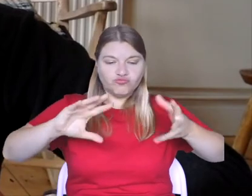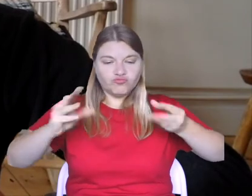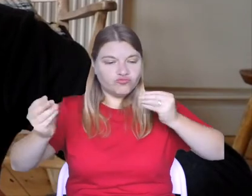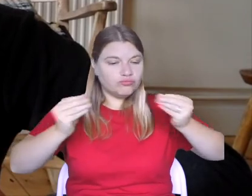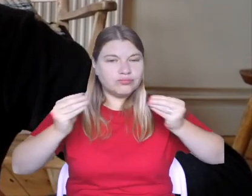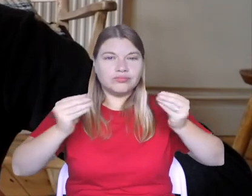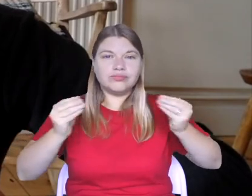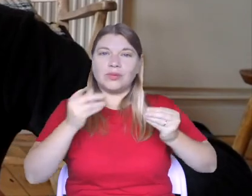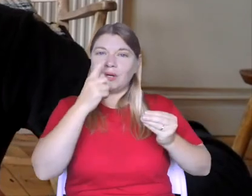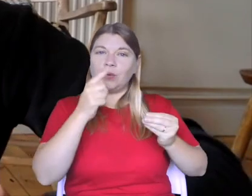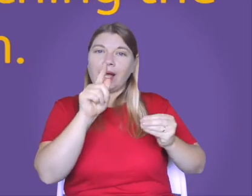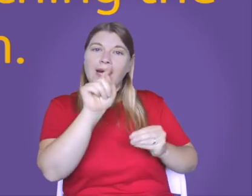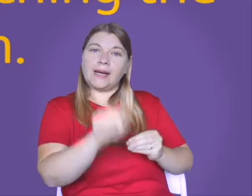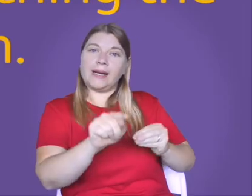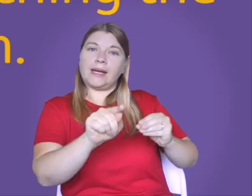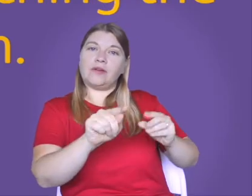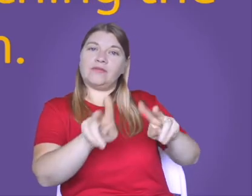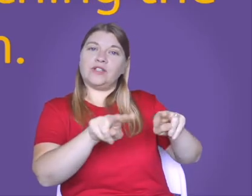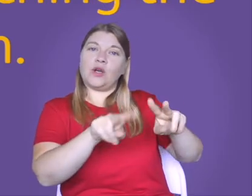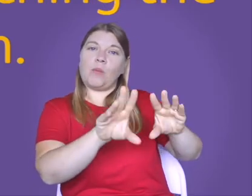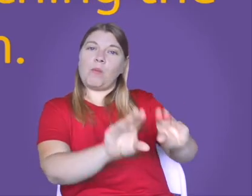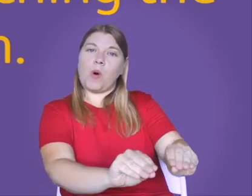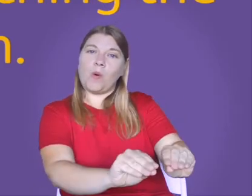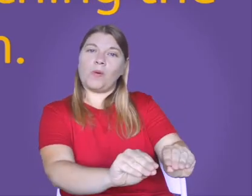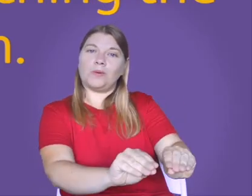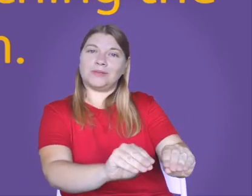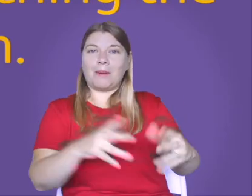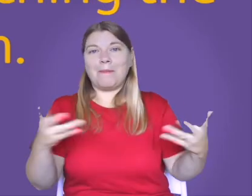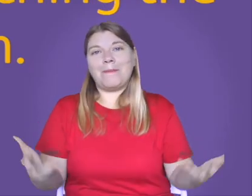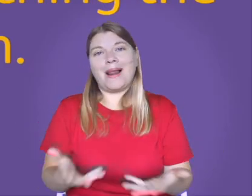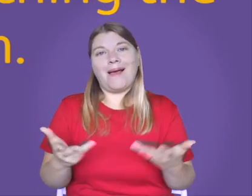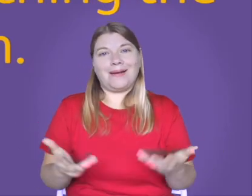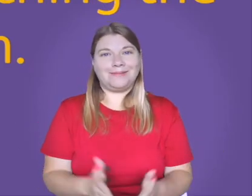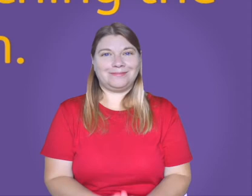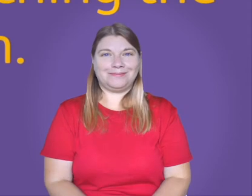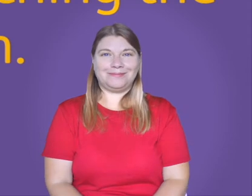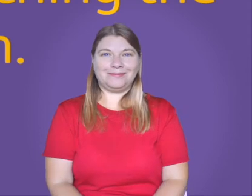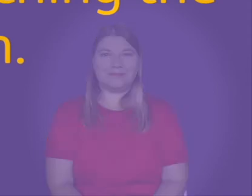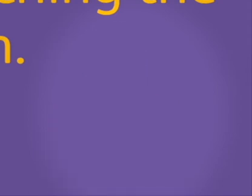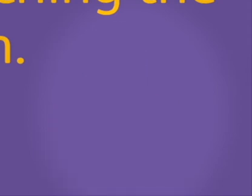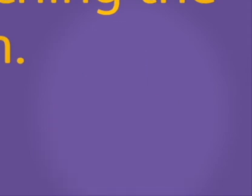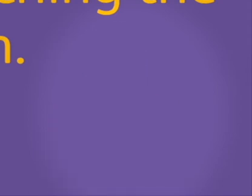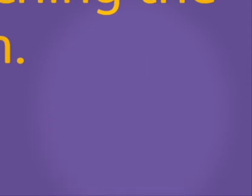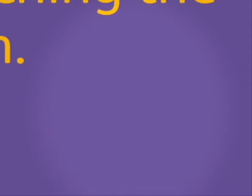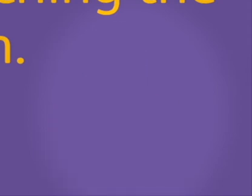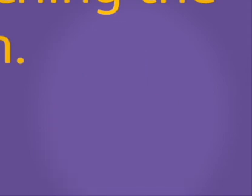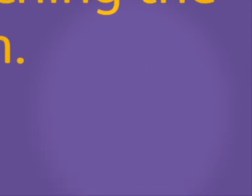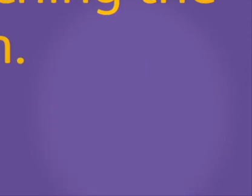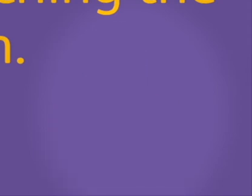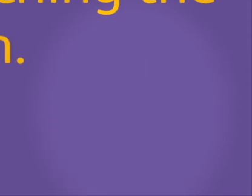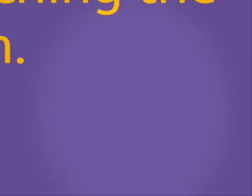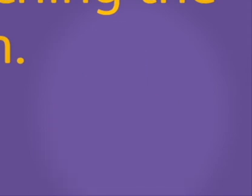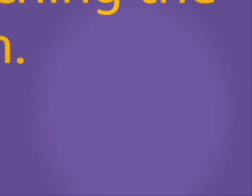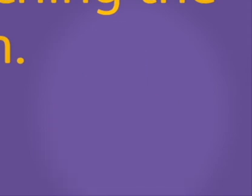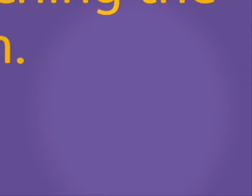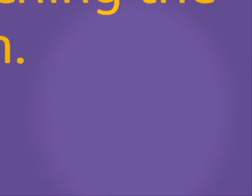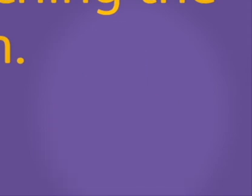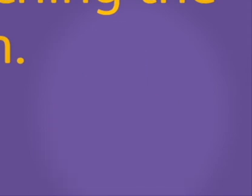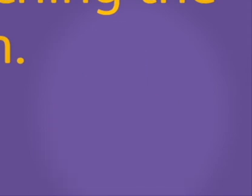with any of these activities. Rustle, scrunch, and blow on the tinfoil while watching the